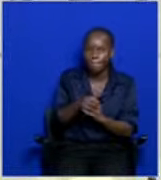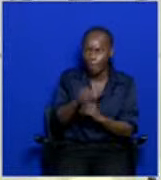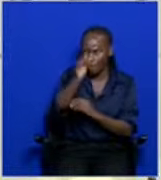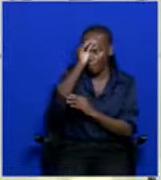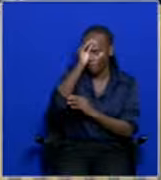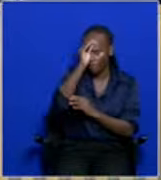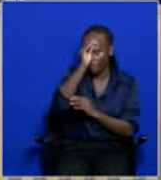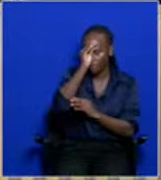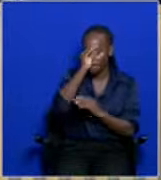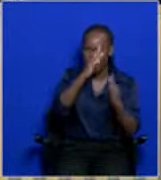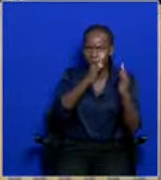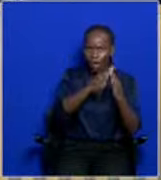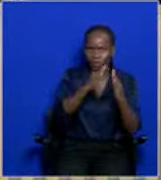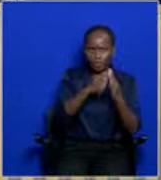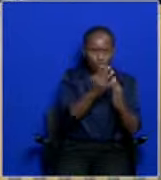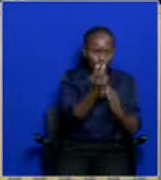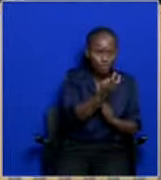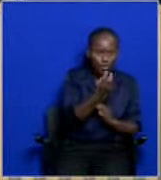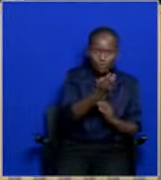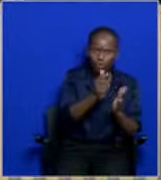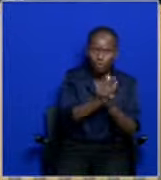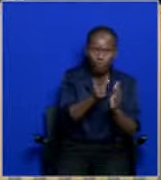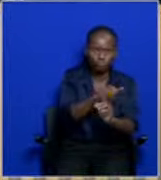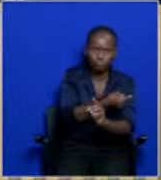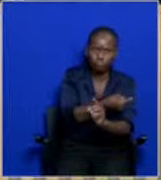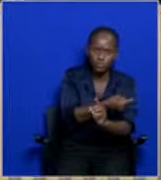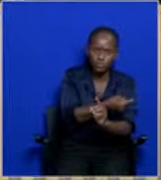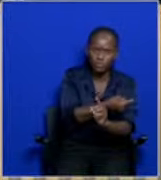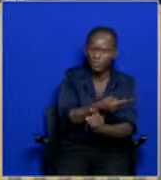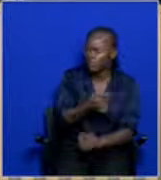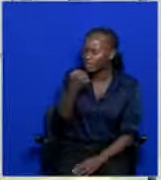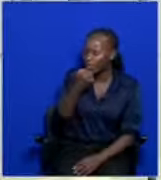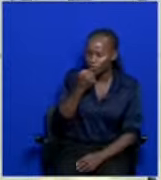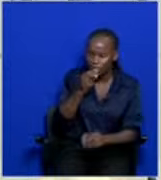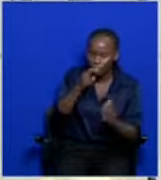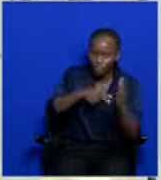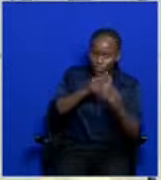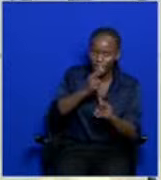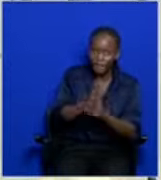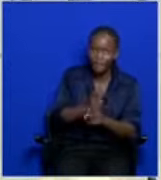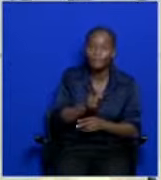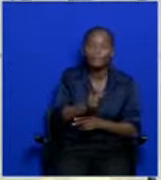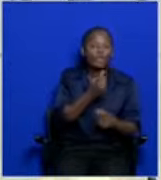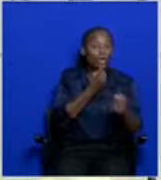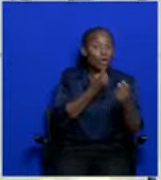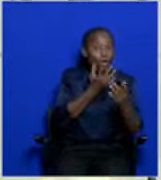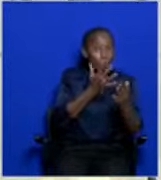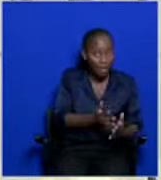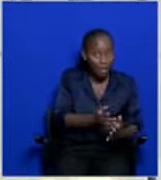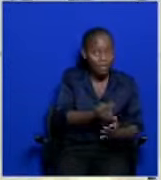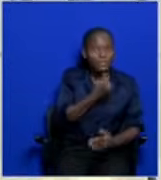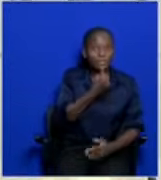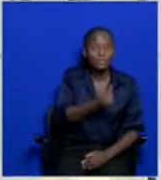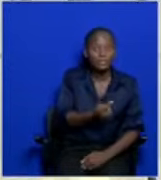force. Let me read it again. The complainant alleges that these actions were